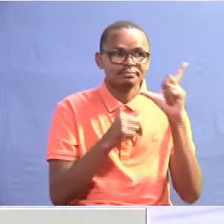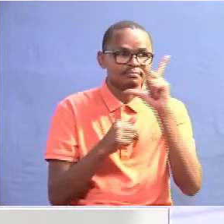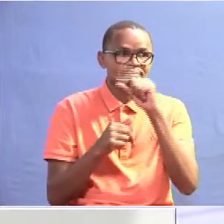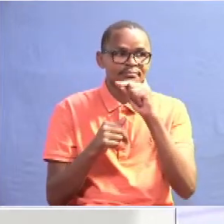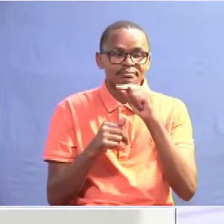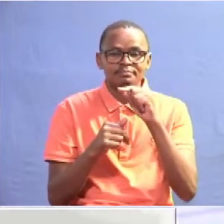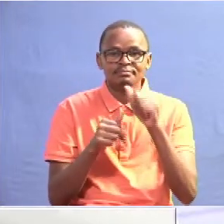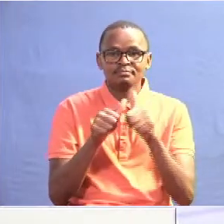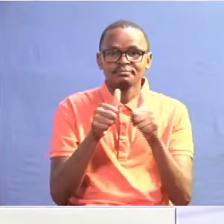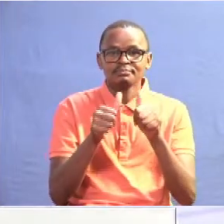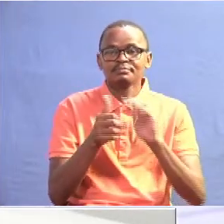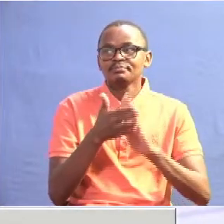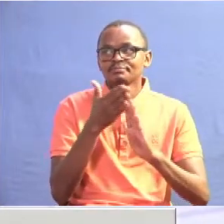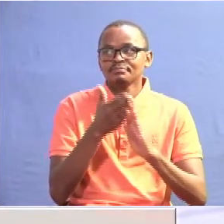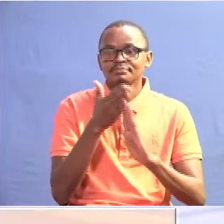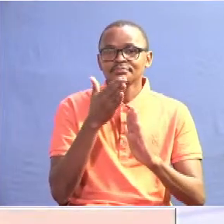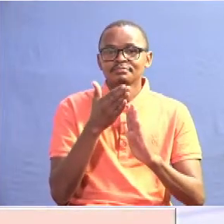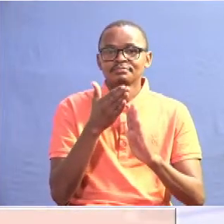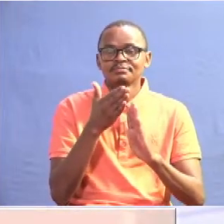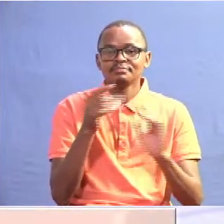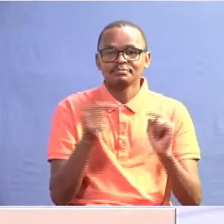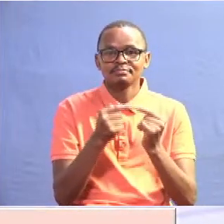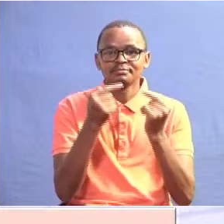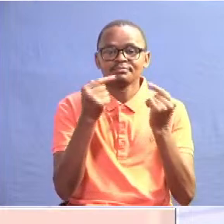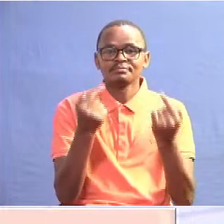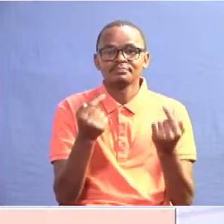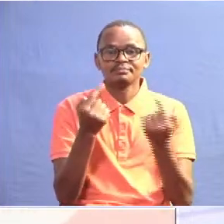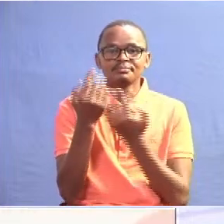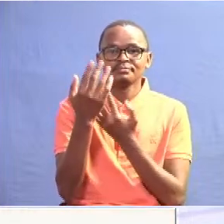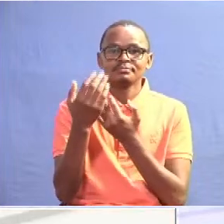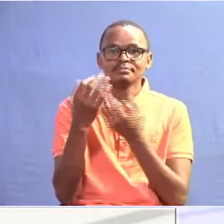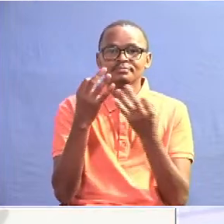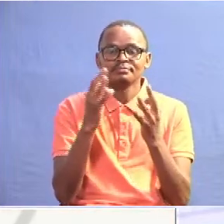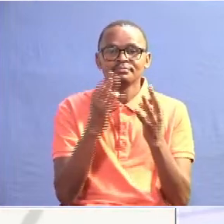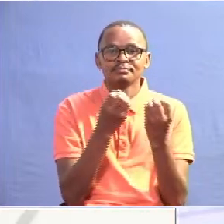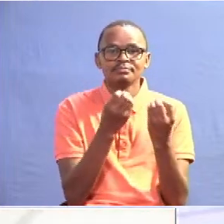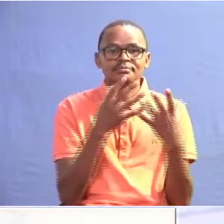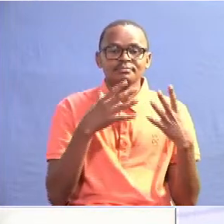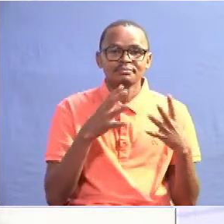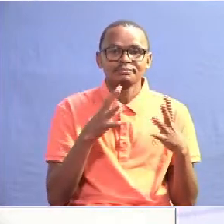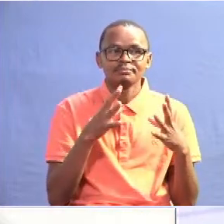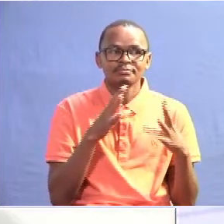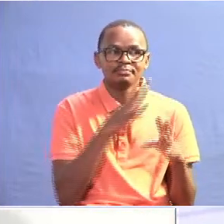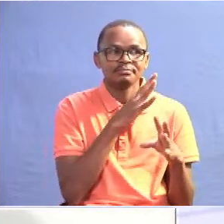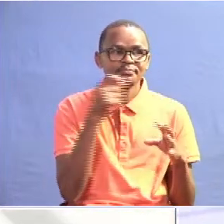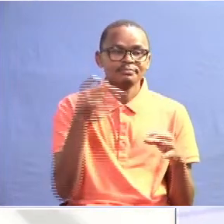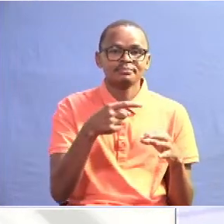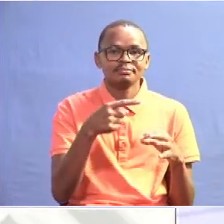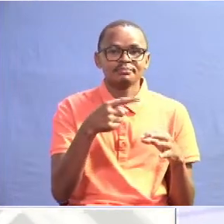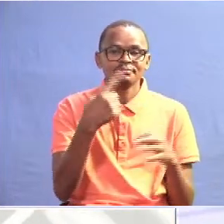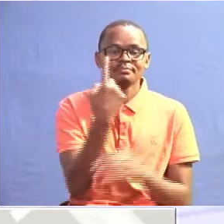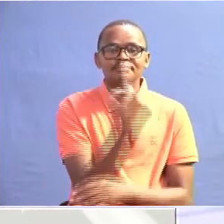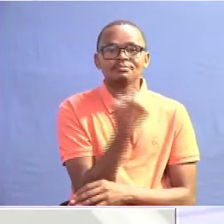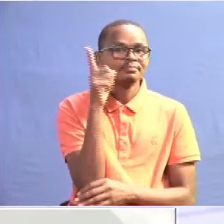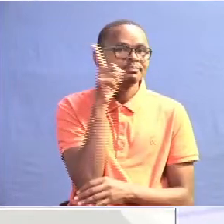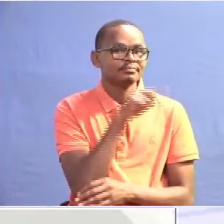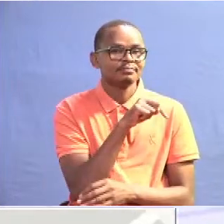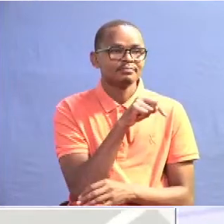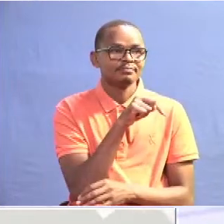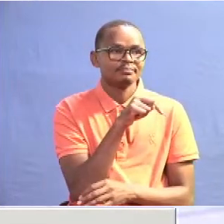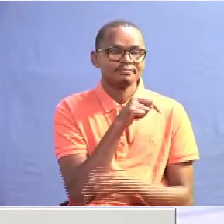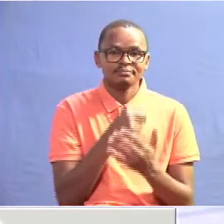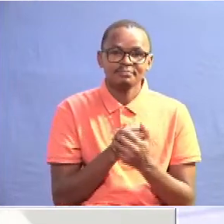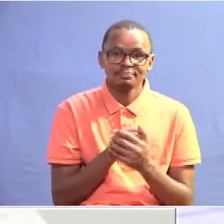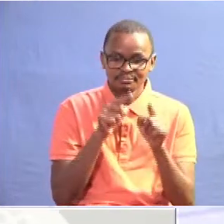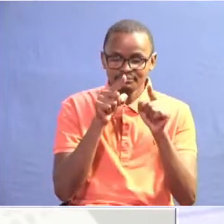pretty quick, contrary to the expectations of many people. January is almost over. Anyway, so